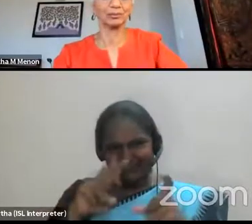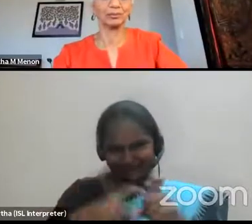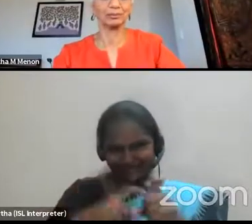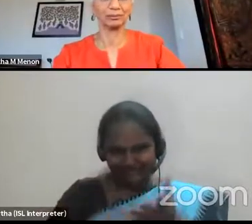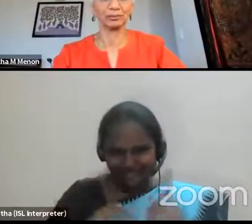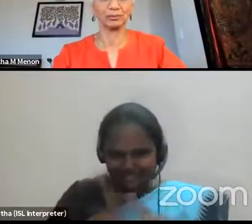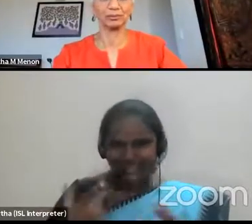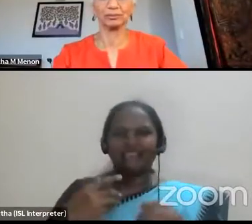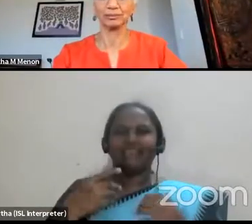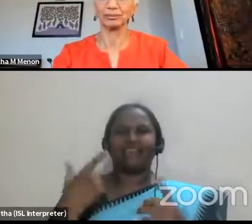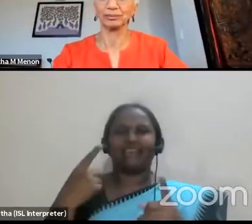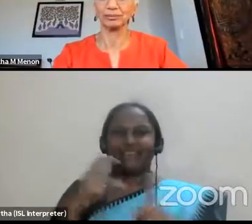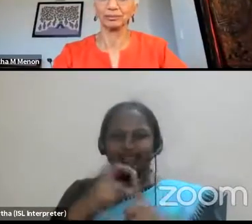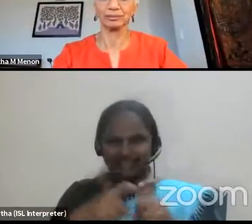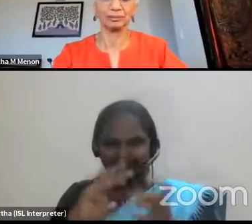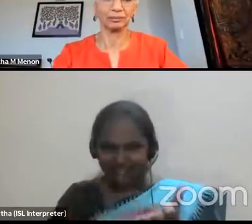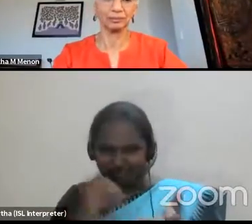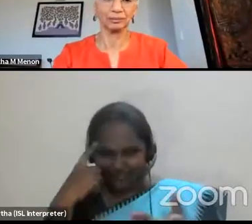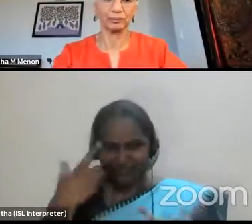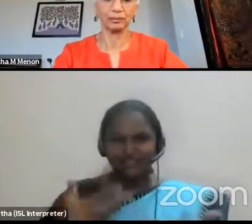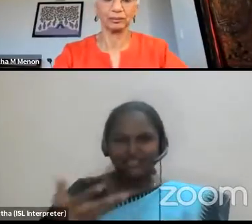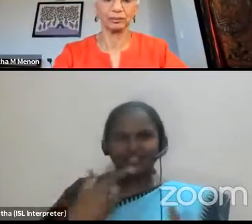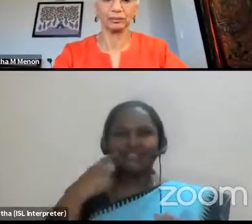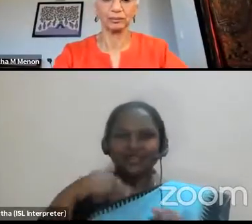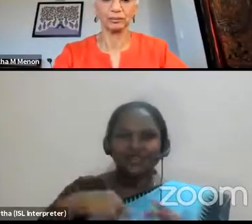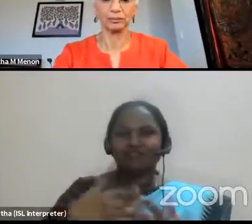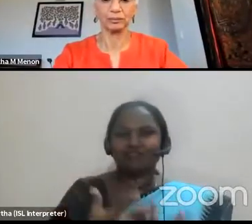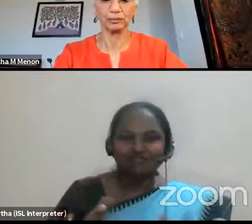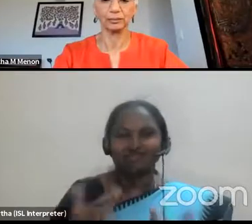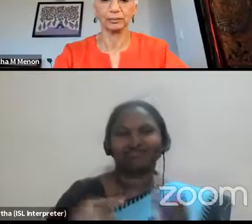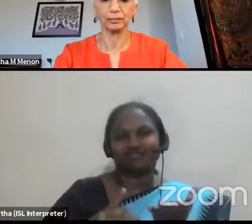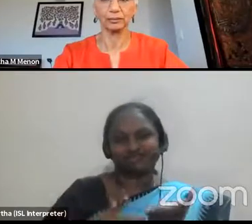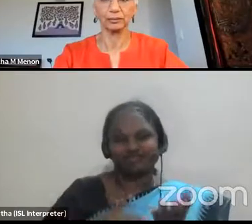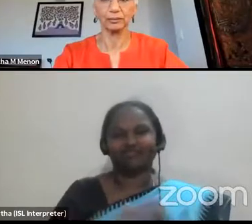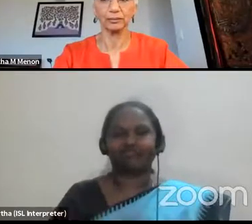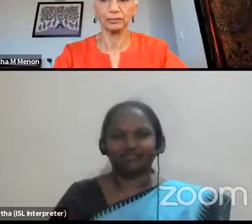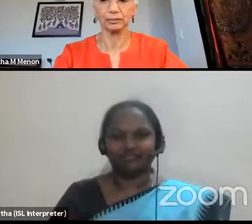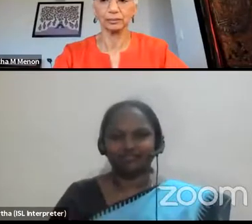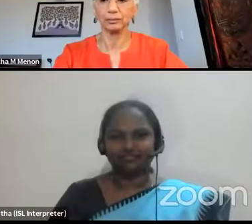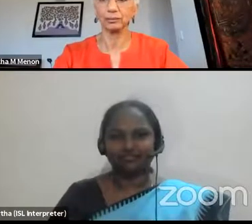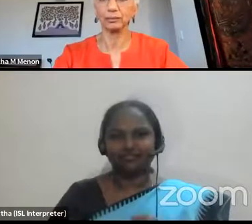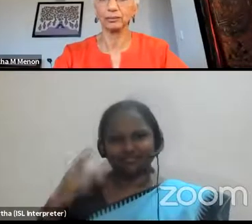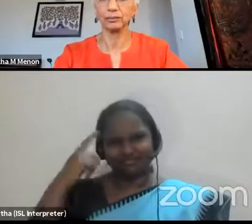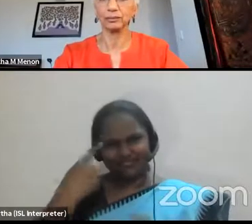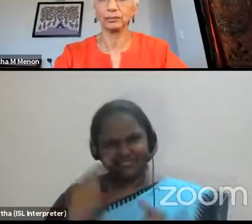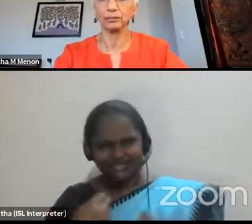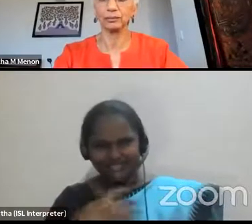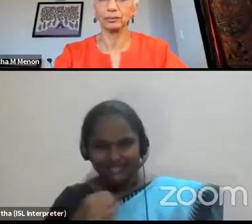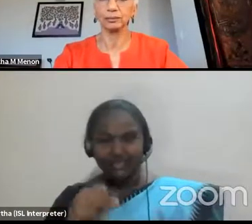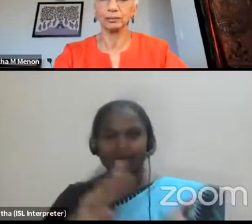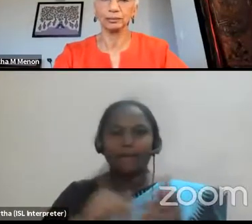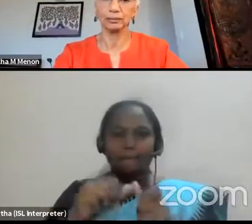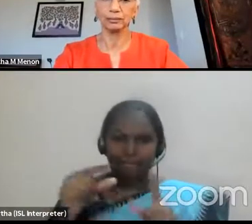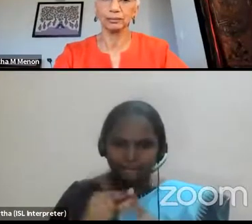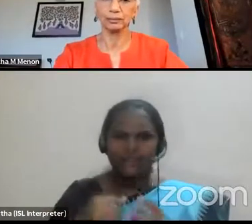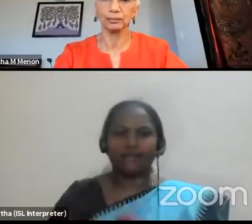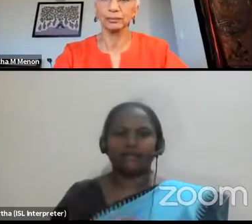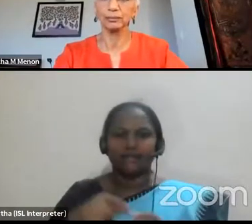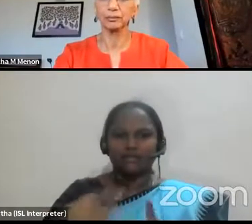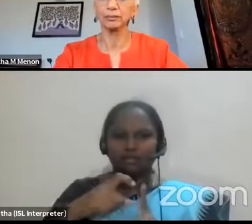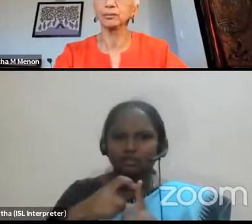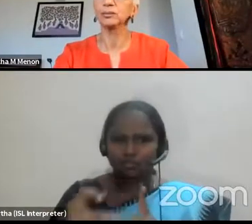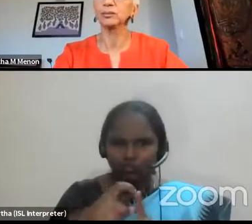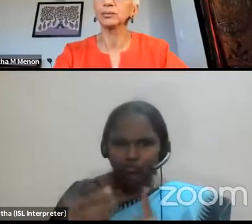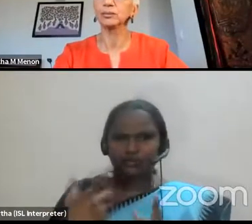of the demo and what it is that was the genesis of this technology. As a trustee to MAP, he's donated